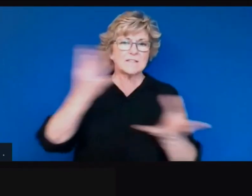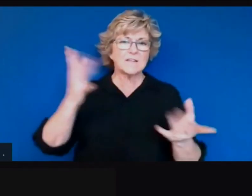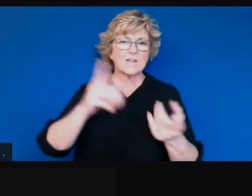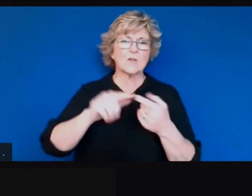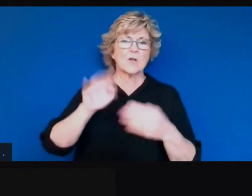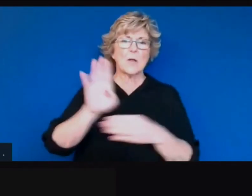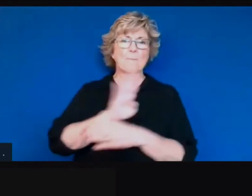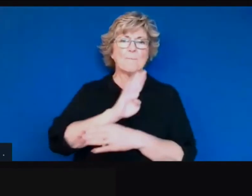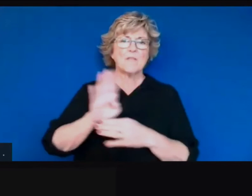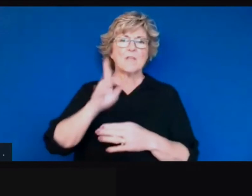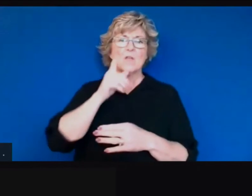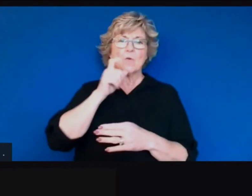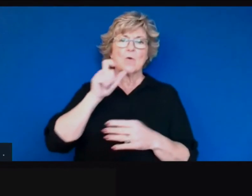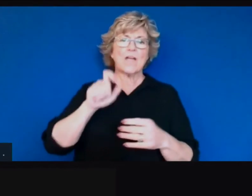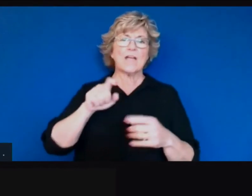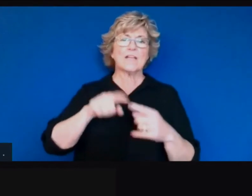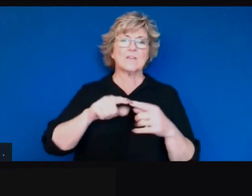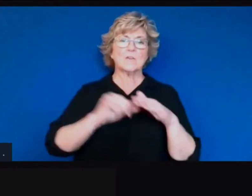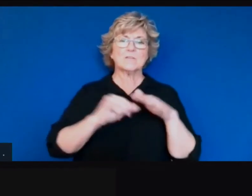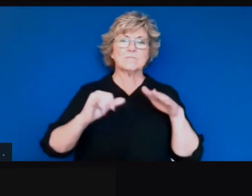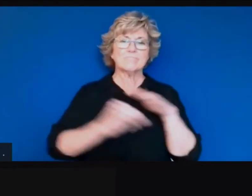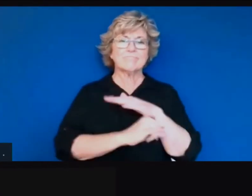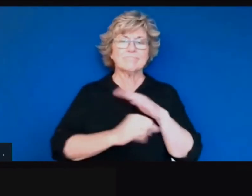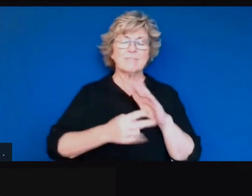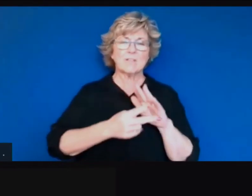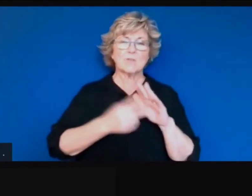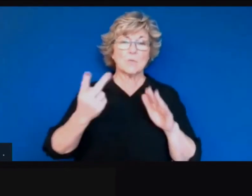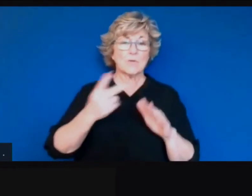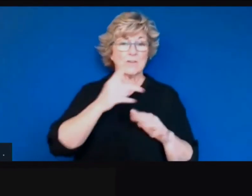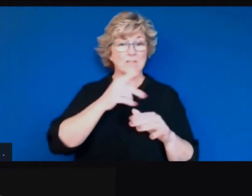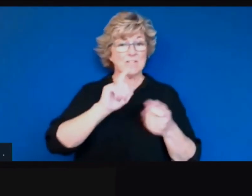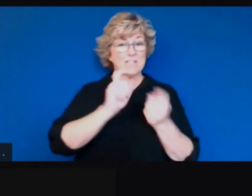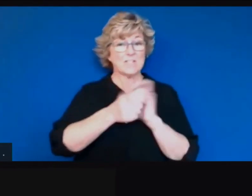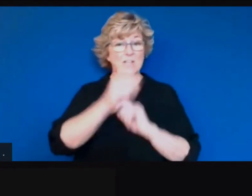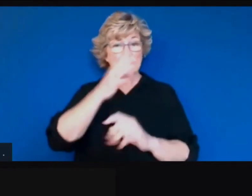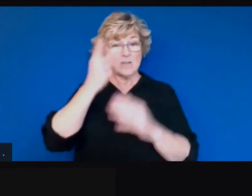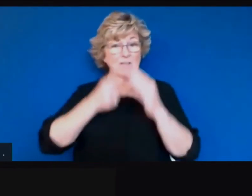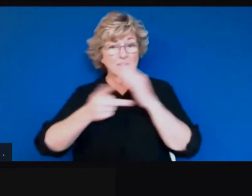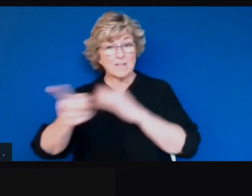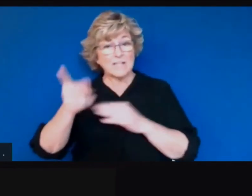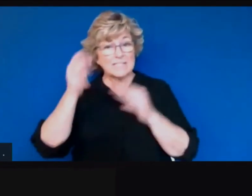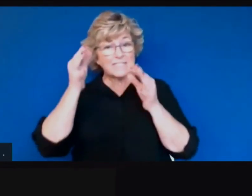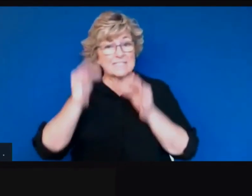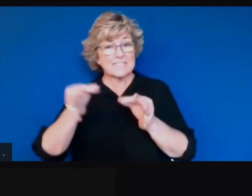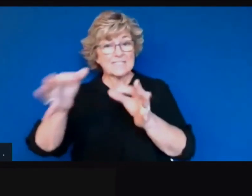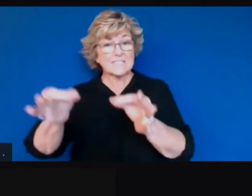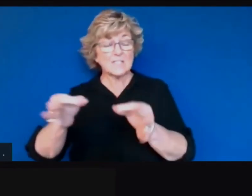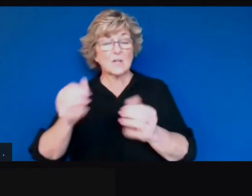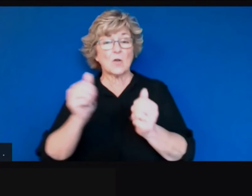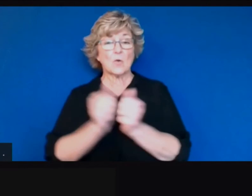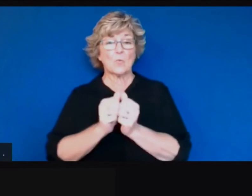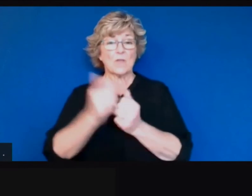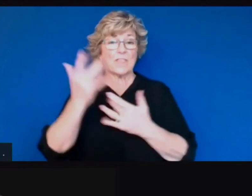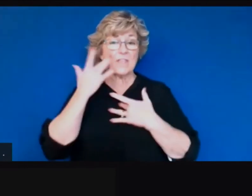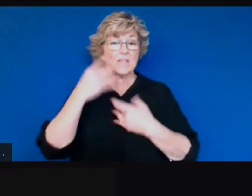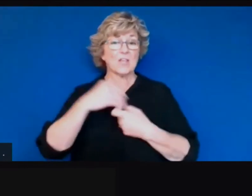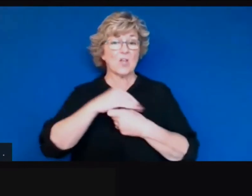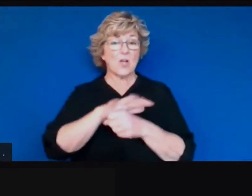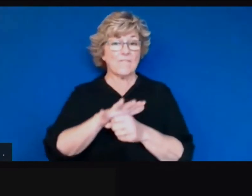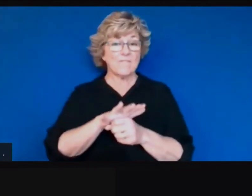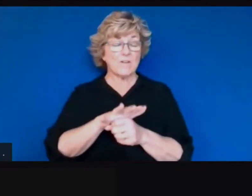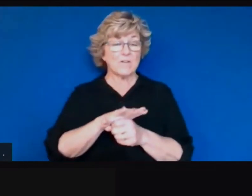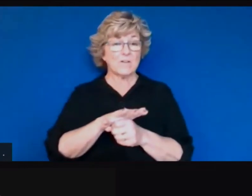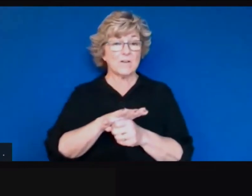quarantined twice within a month? And does it change your outlook on any future decisions surrounding COVID? And the second question here, are